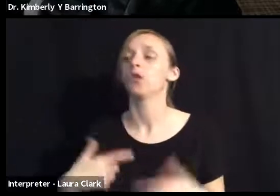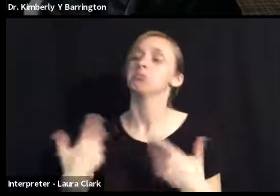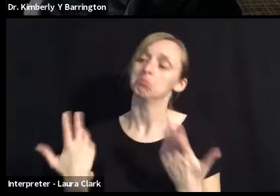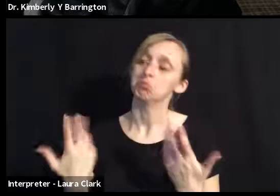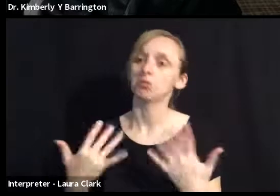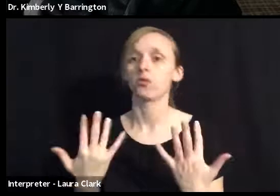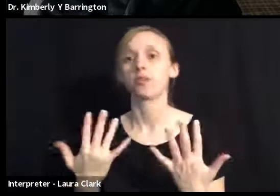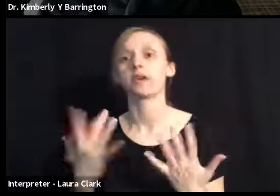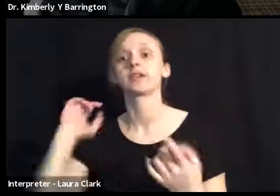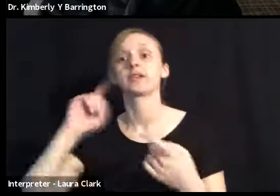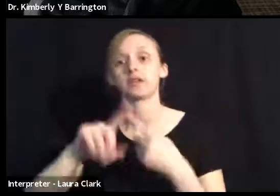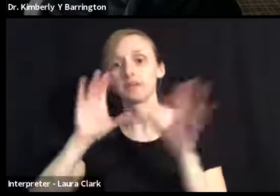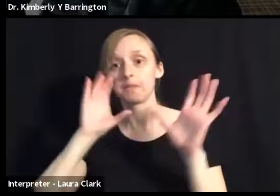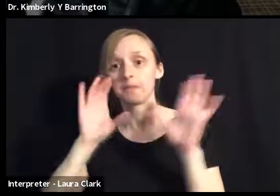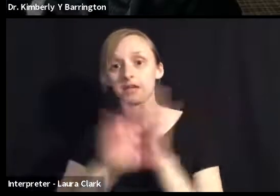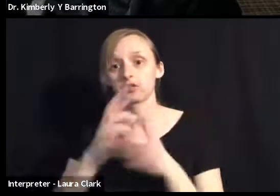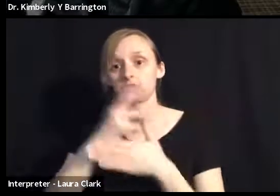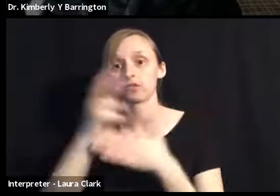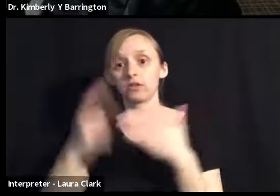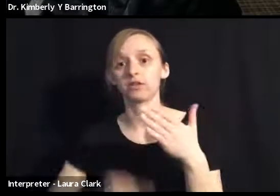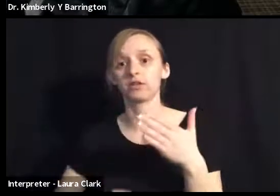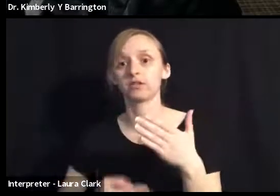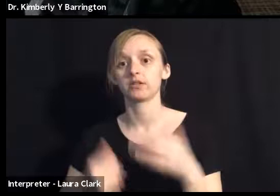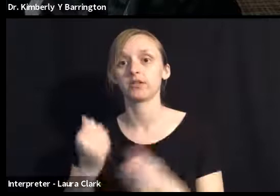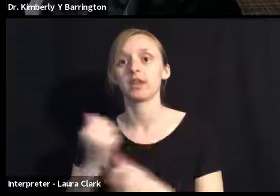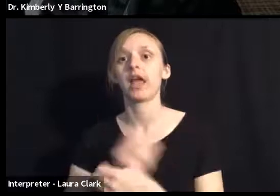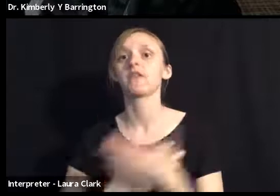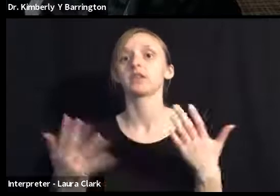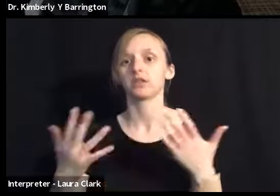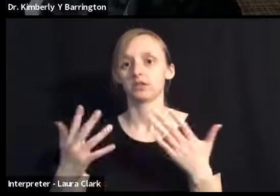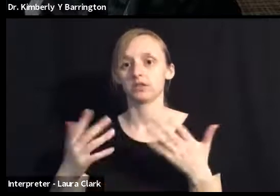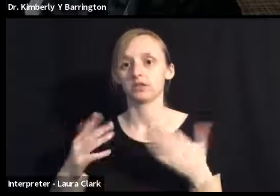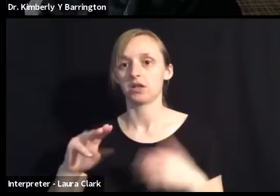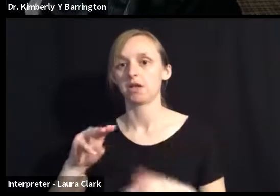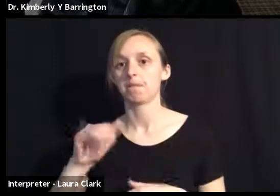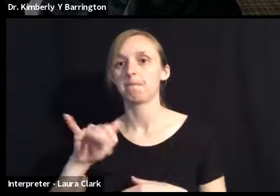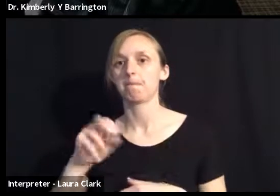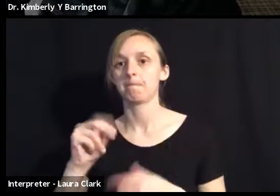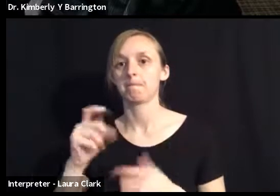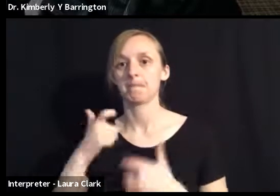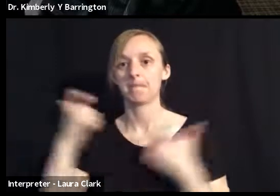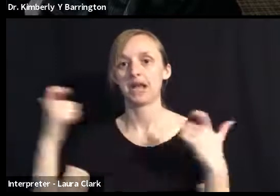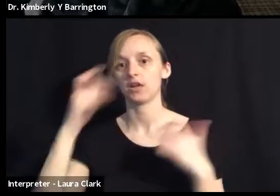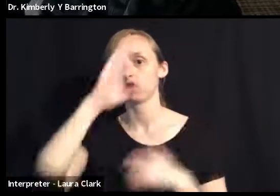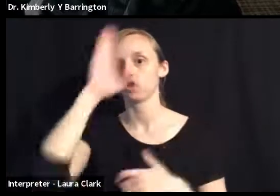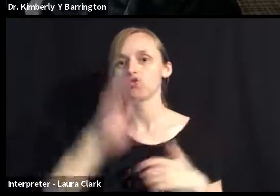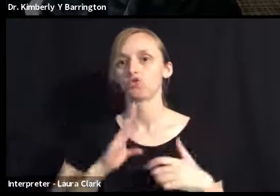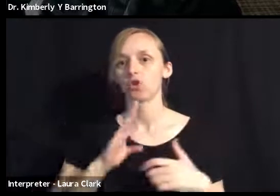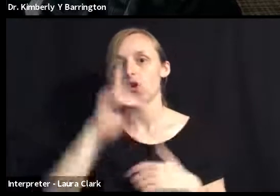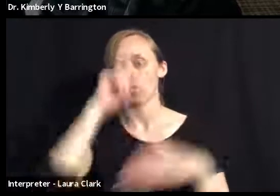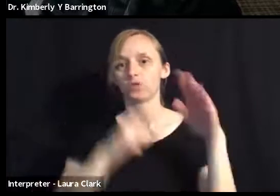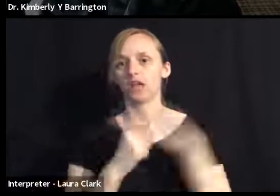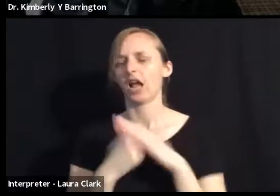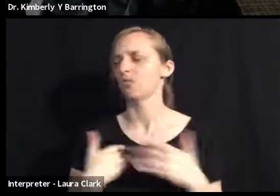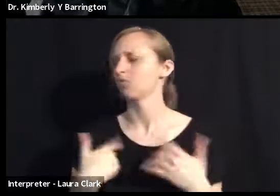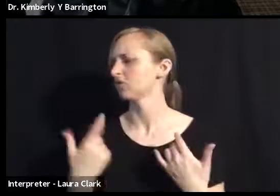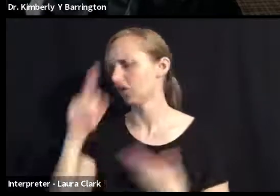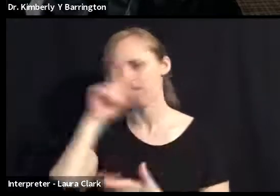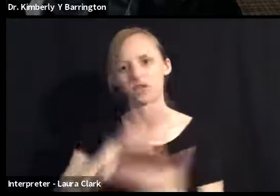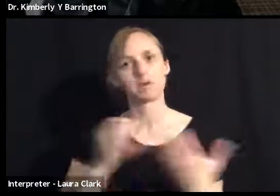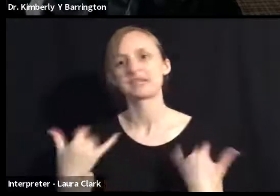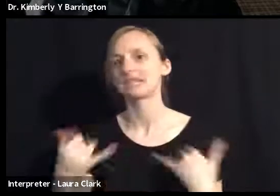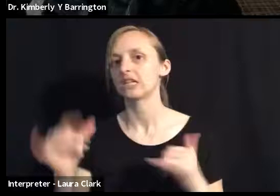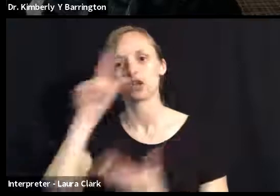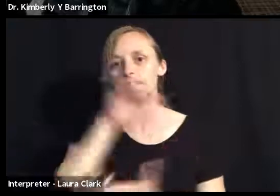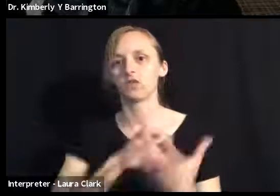in and it said everything was a main stroke. So I was a little confused, and I'm still a little confused to this day. I have not spoken with the